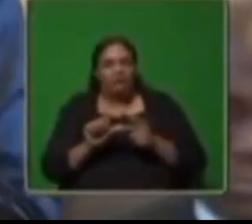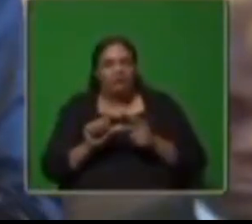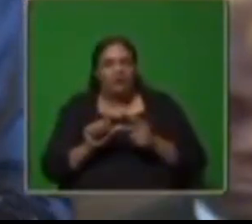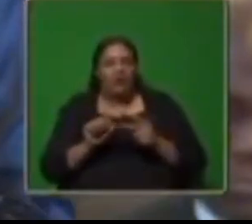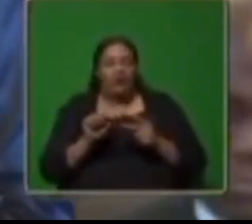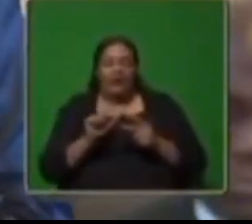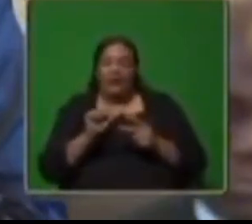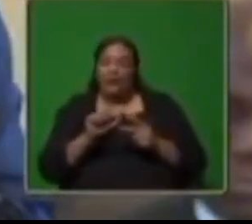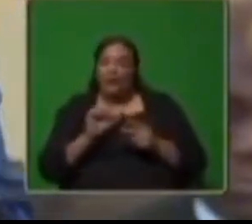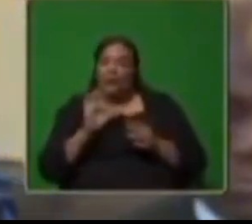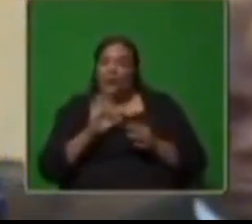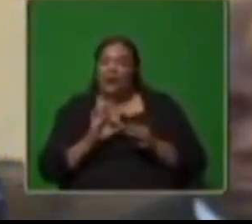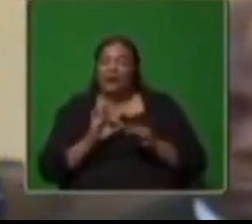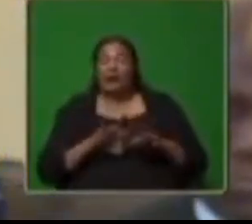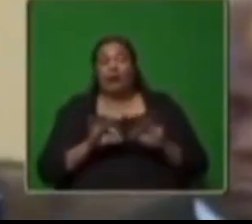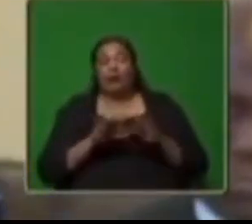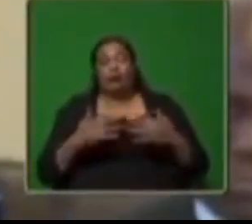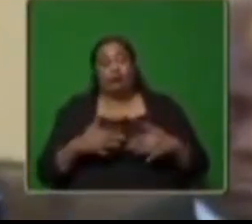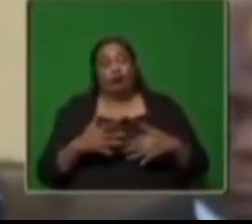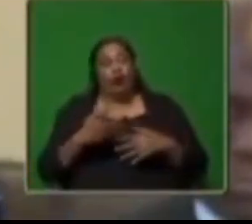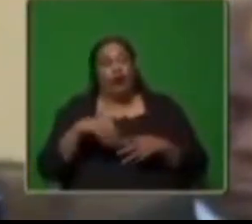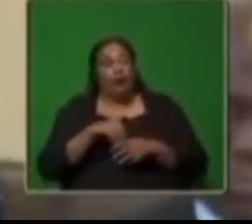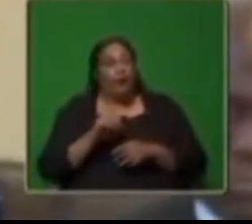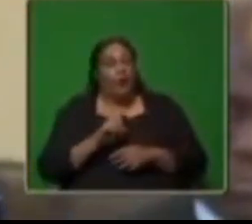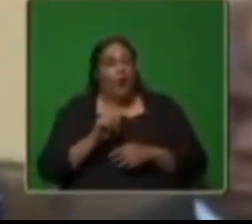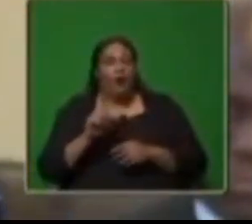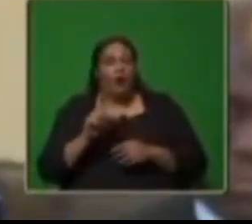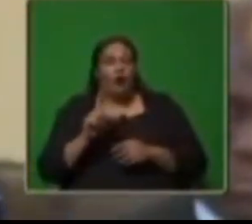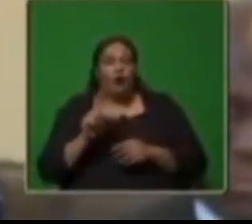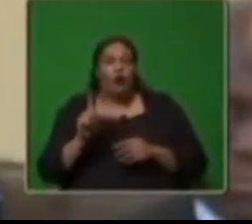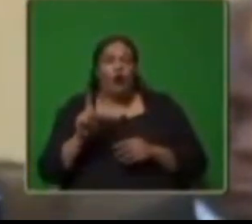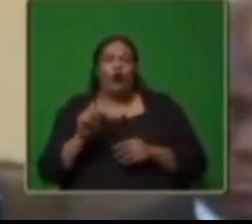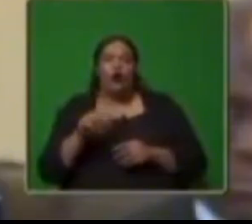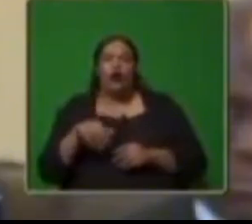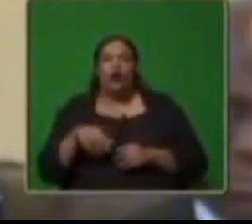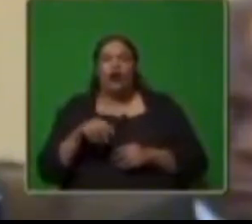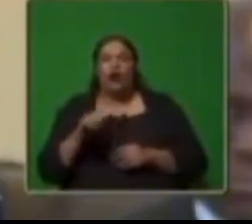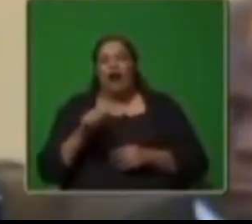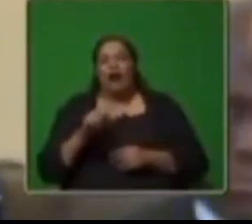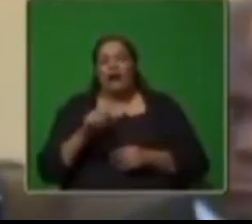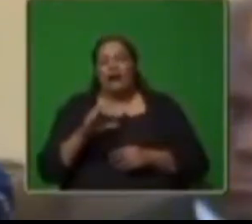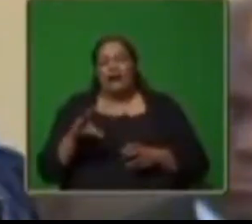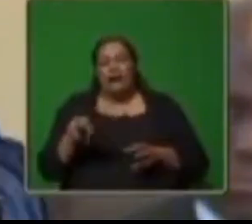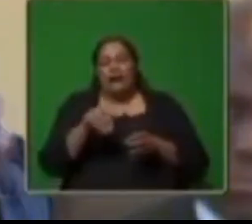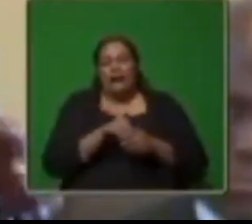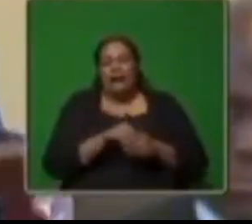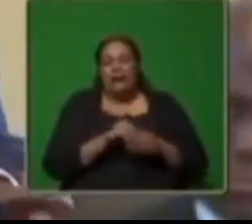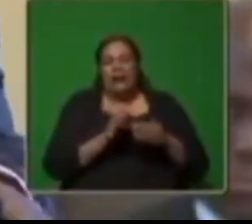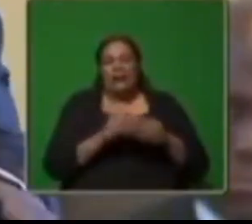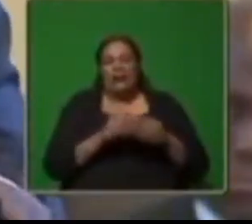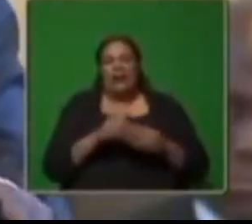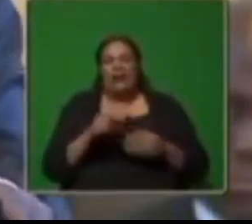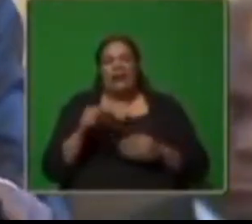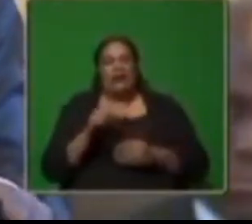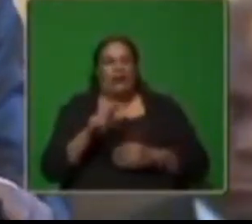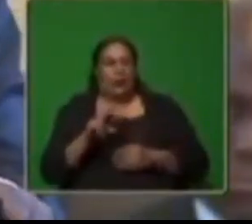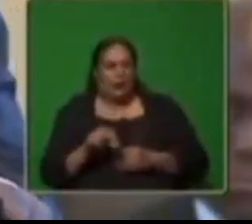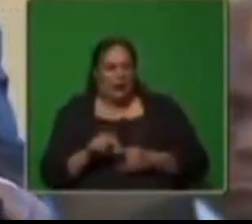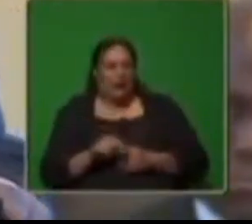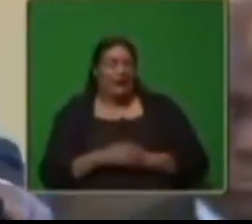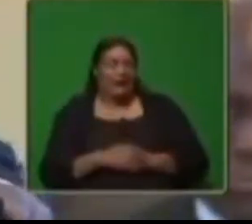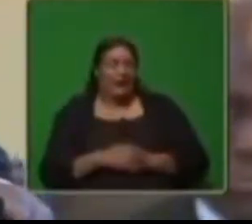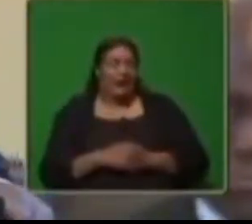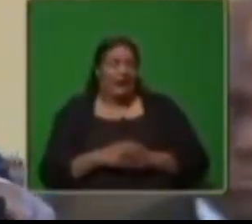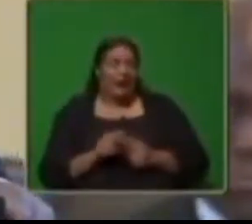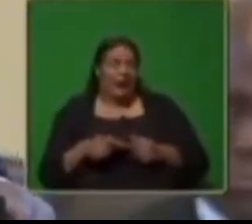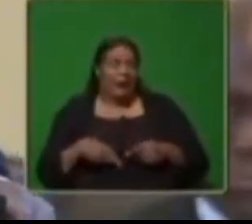And this is particularly important following the admission of the African Union as a member of the G20. It is